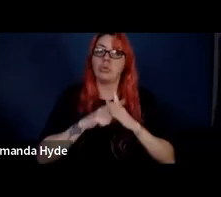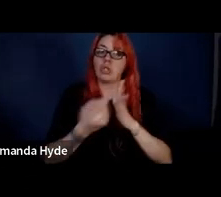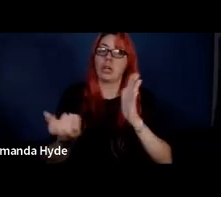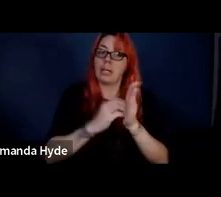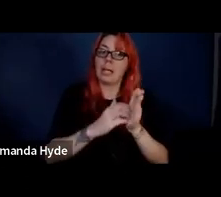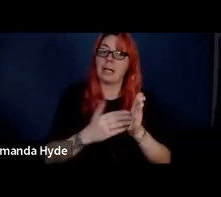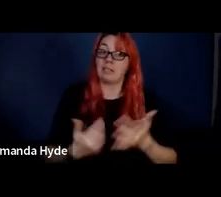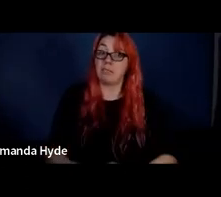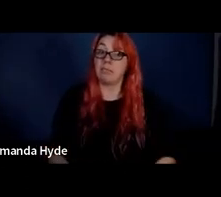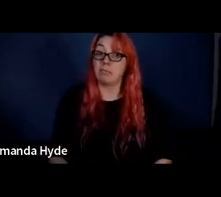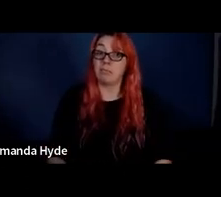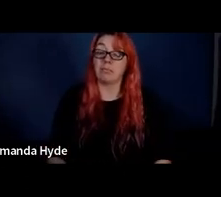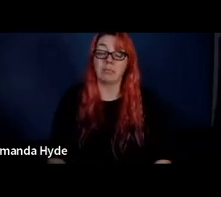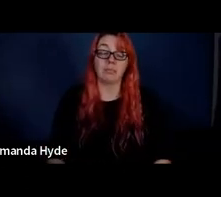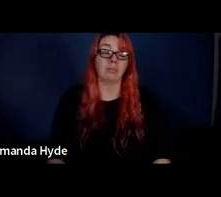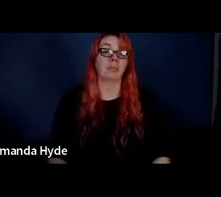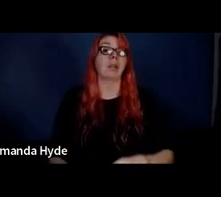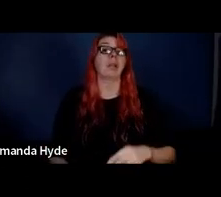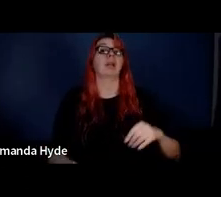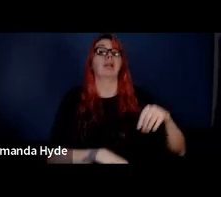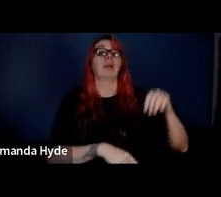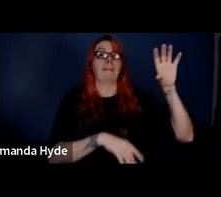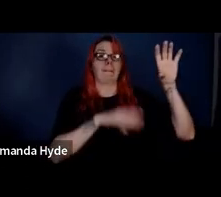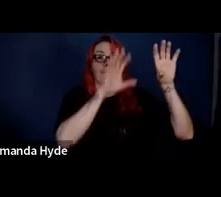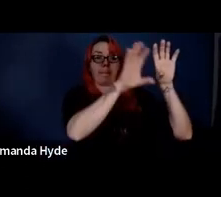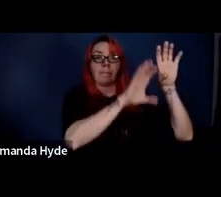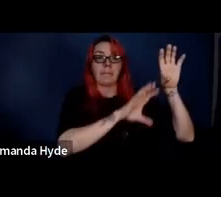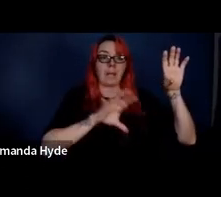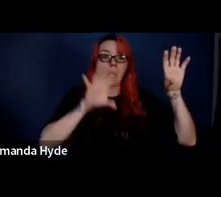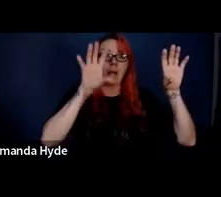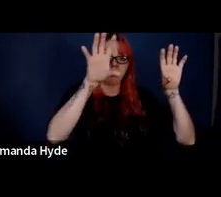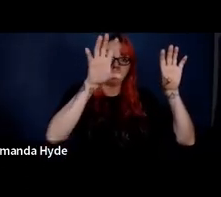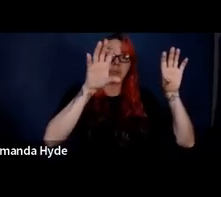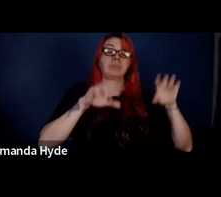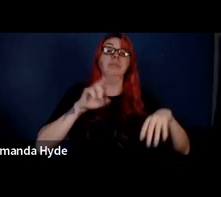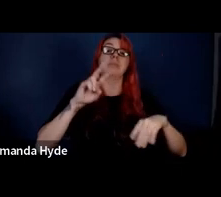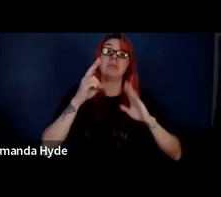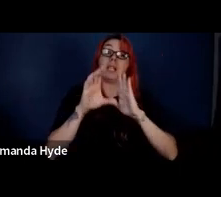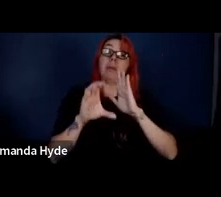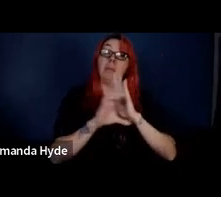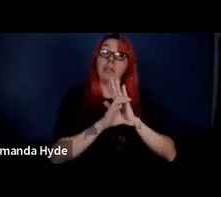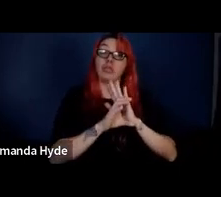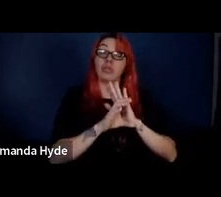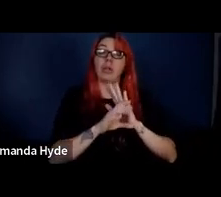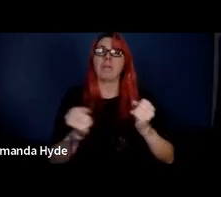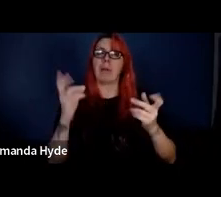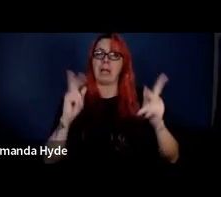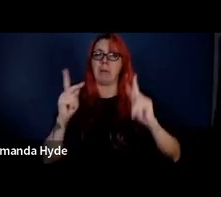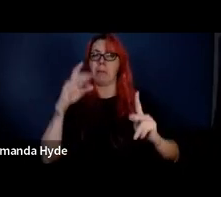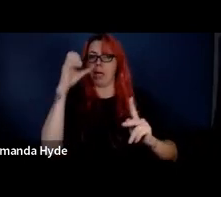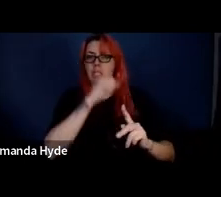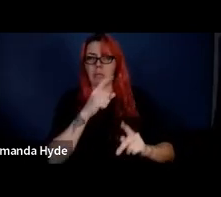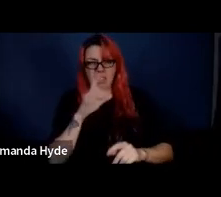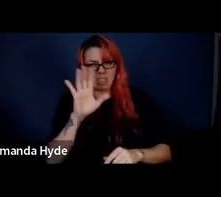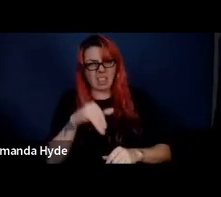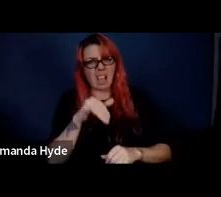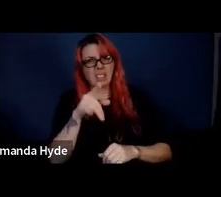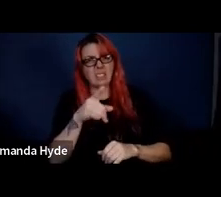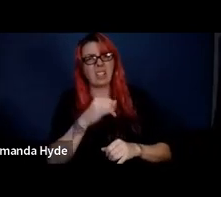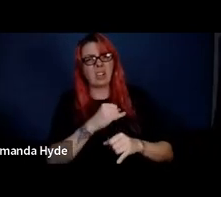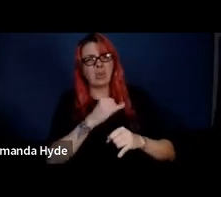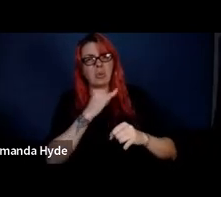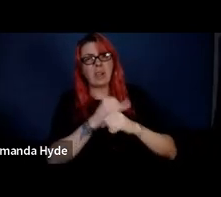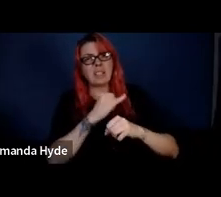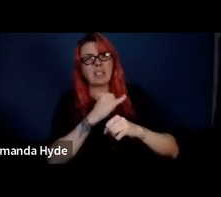from a residential school. And I always say that's not necessarily so far off, but it is actually an image from a segregated Black school